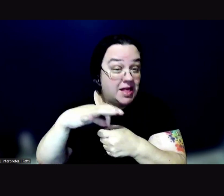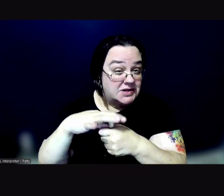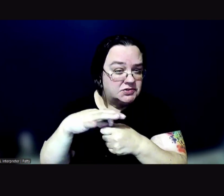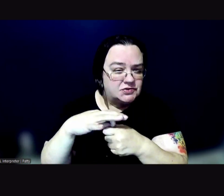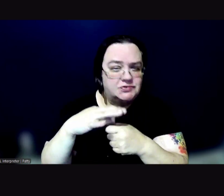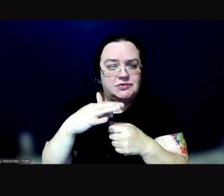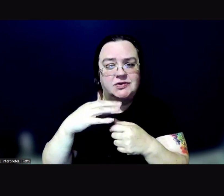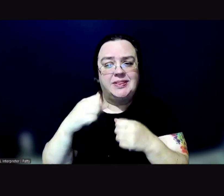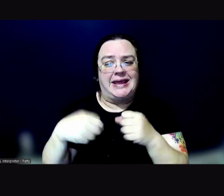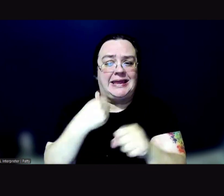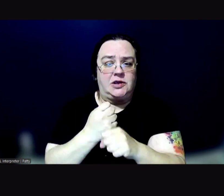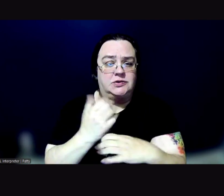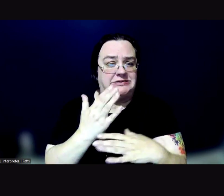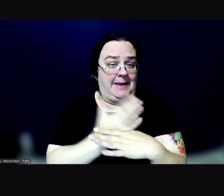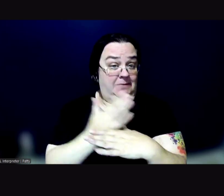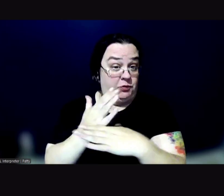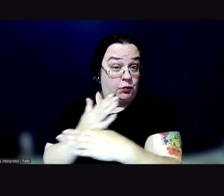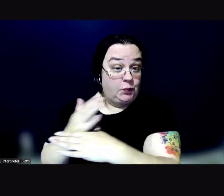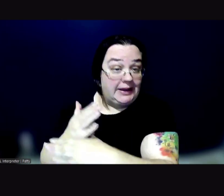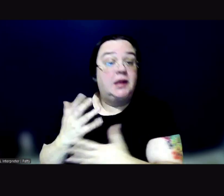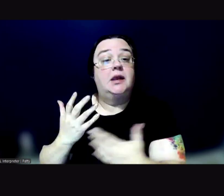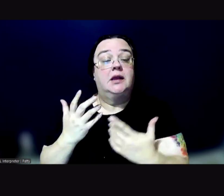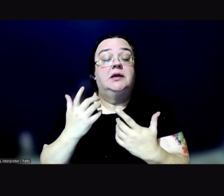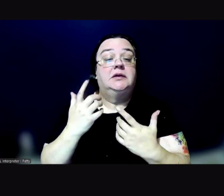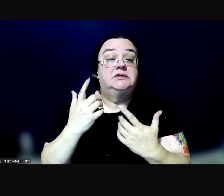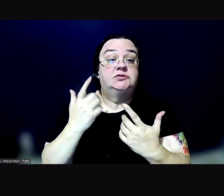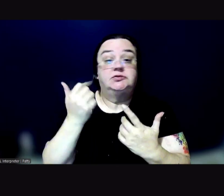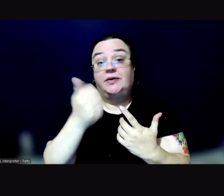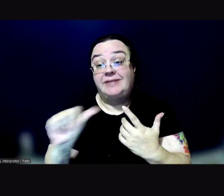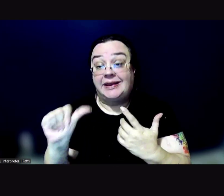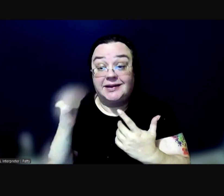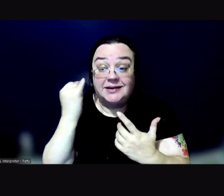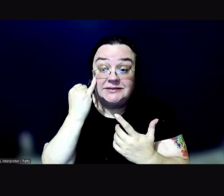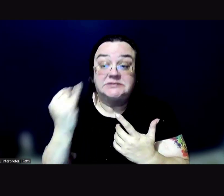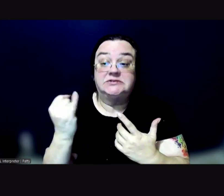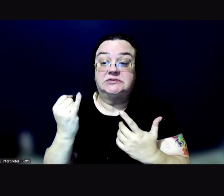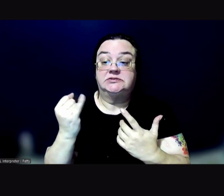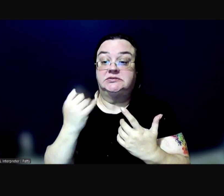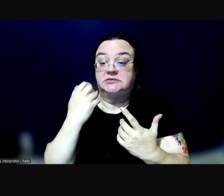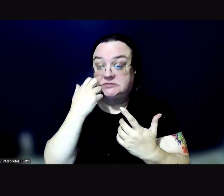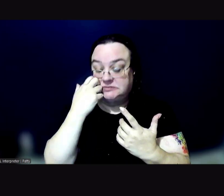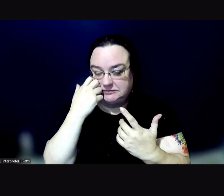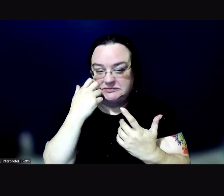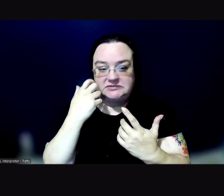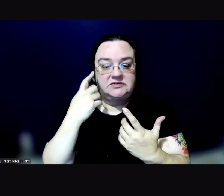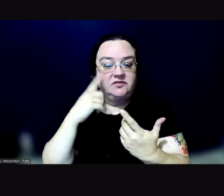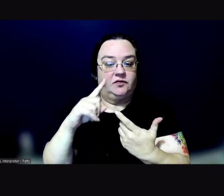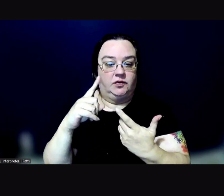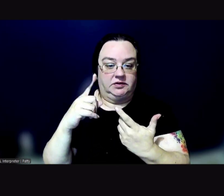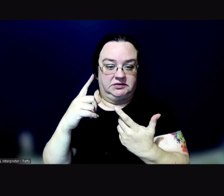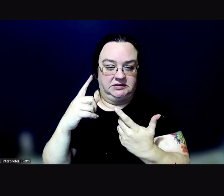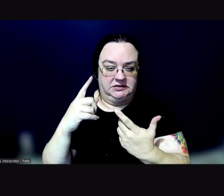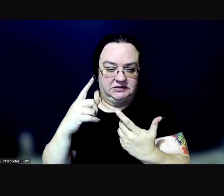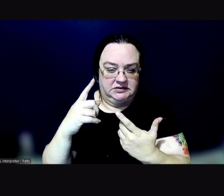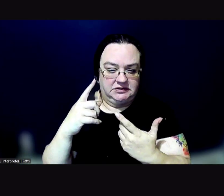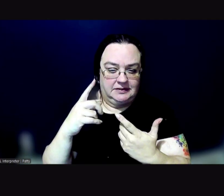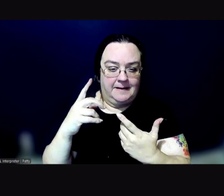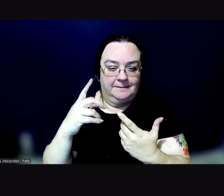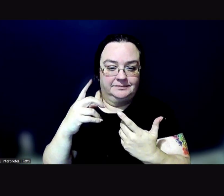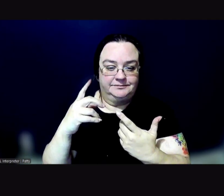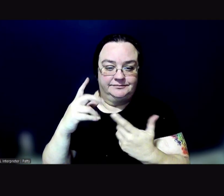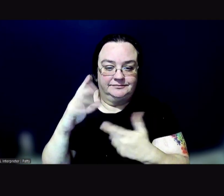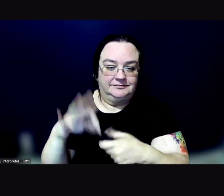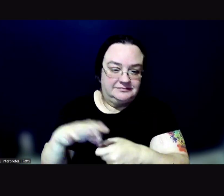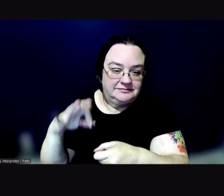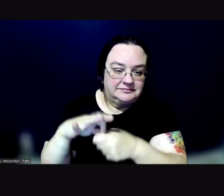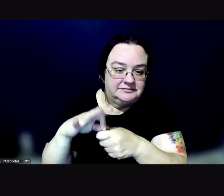years, so that it relieves any idea of politicization of elections by waiting until an election